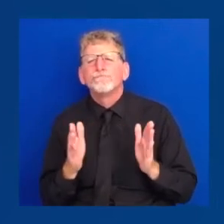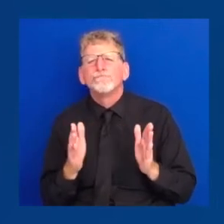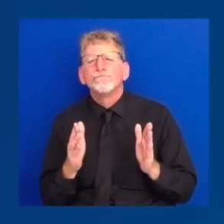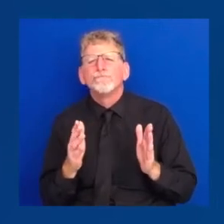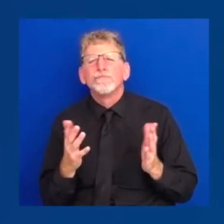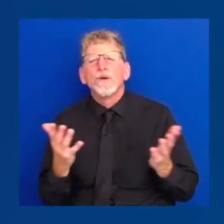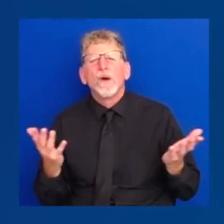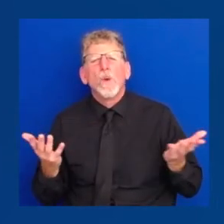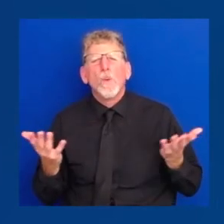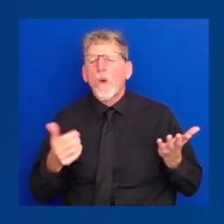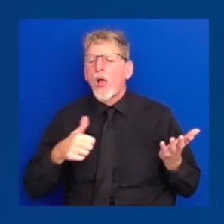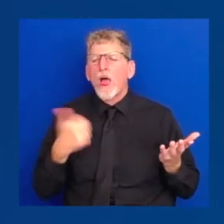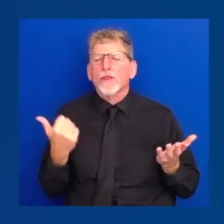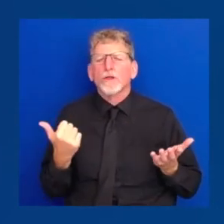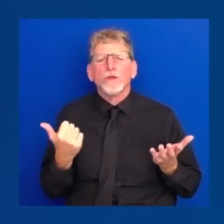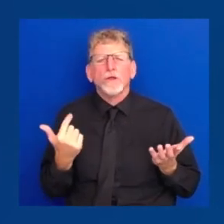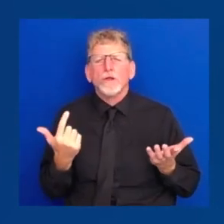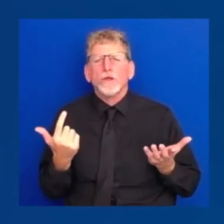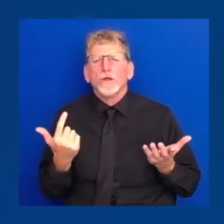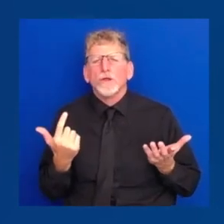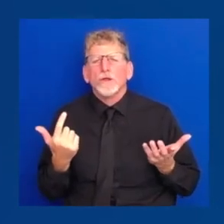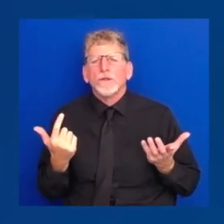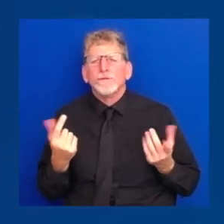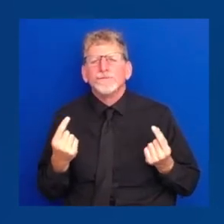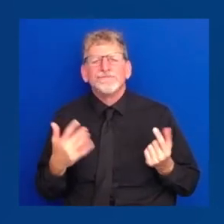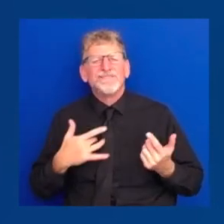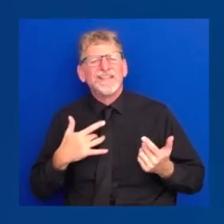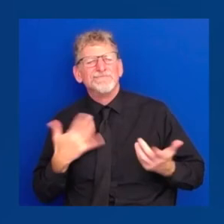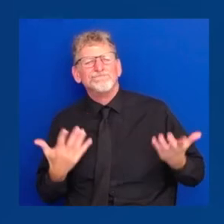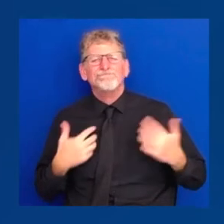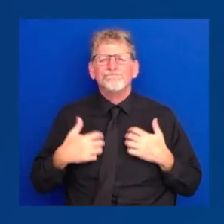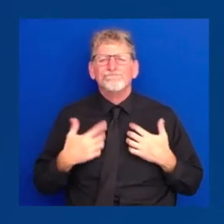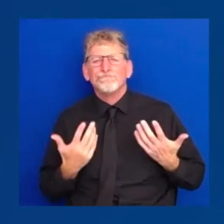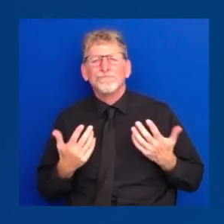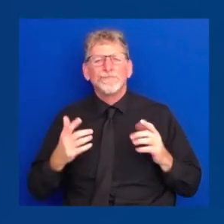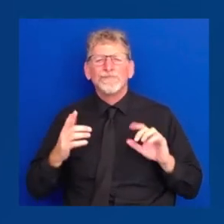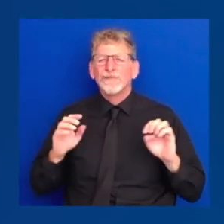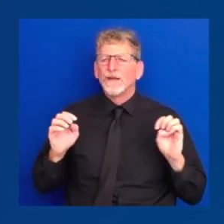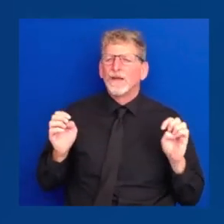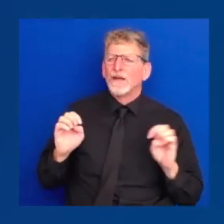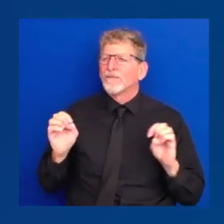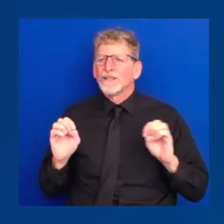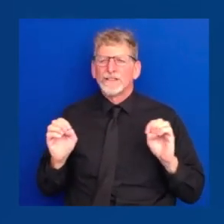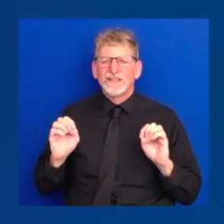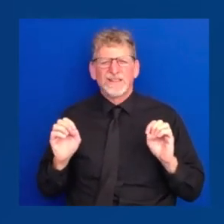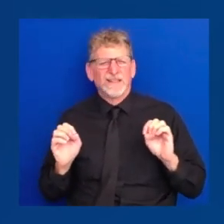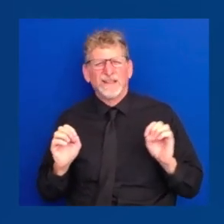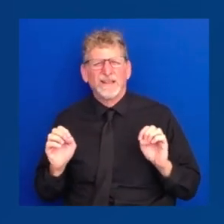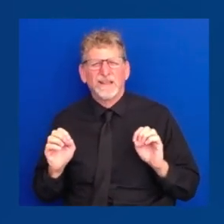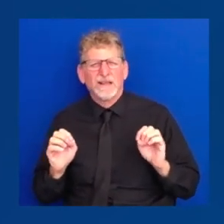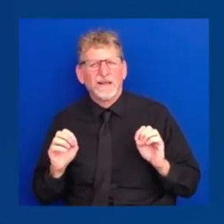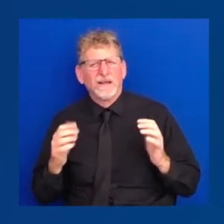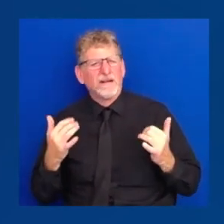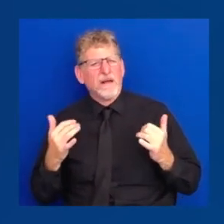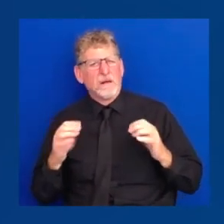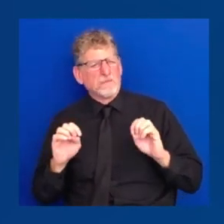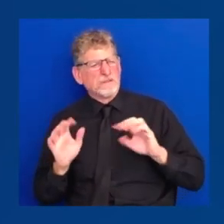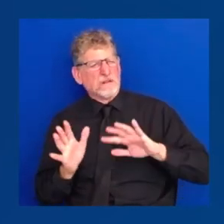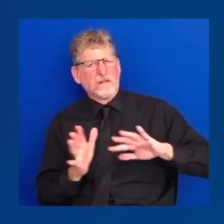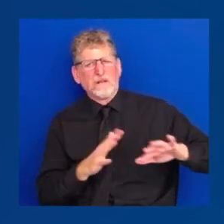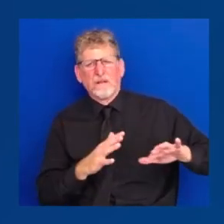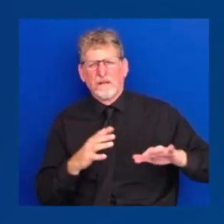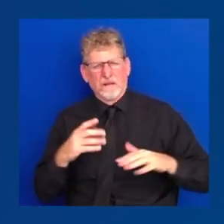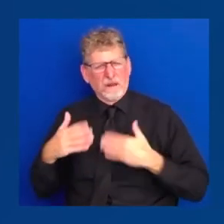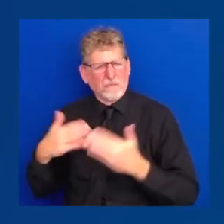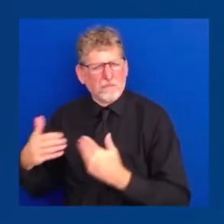the pandemic? That's clearly the message that we heard from the president last night. How do we articulate that? How do